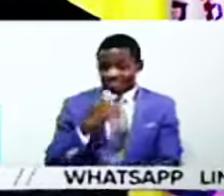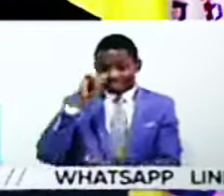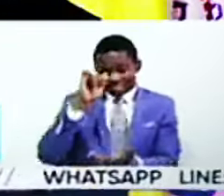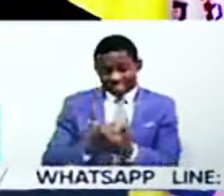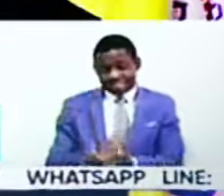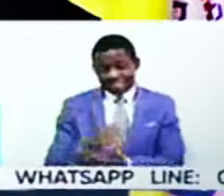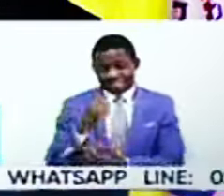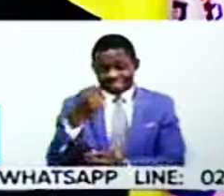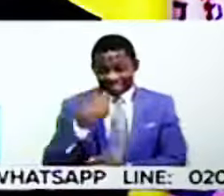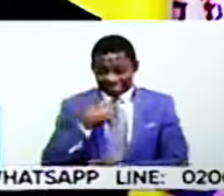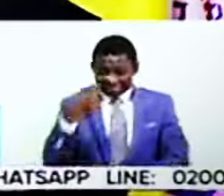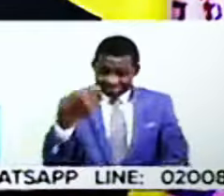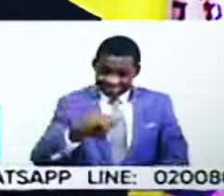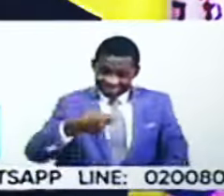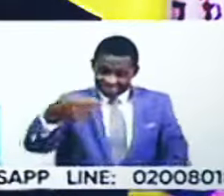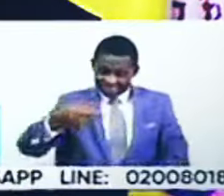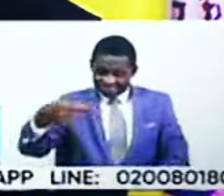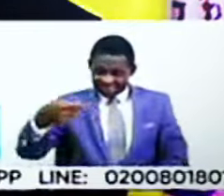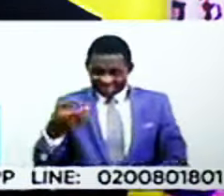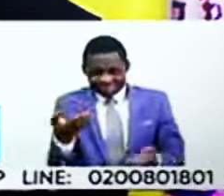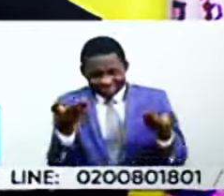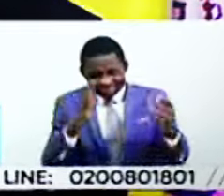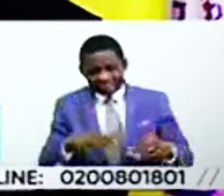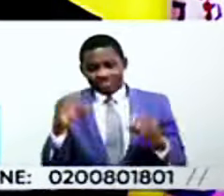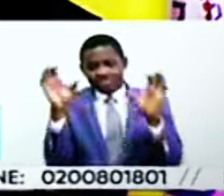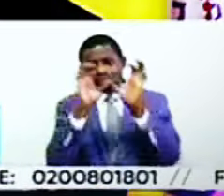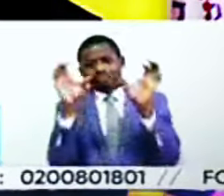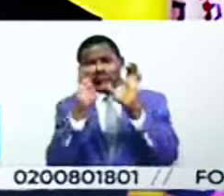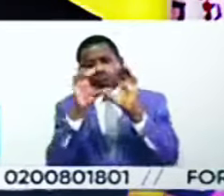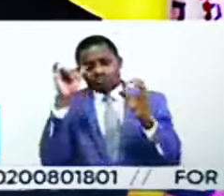of this feeling. So